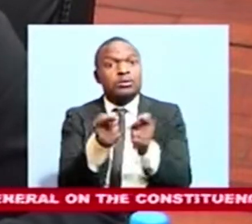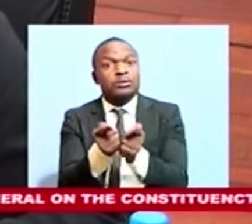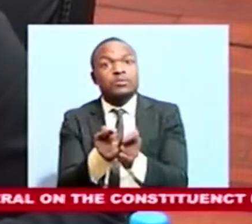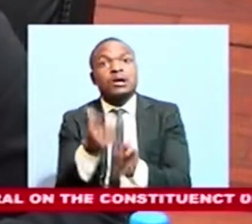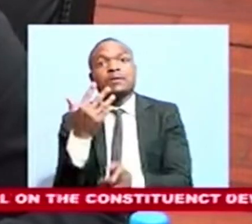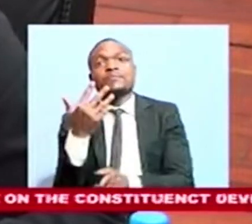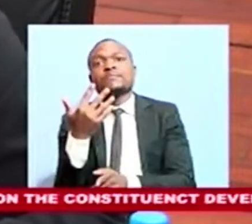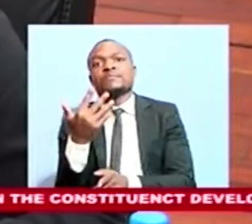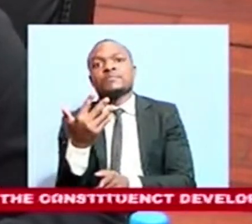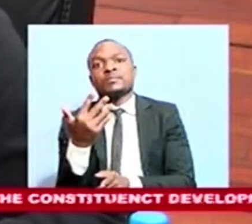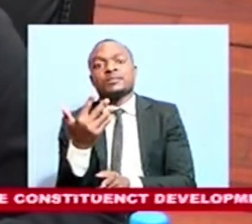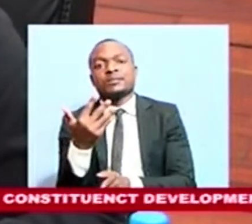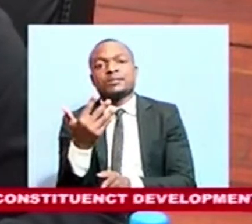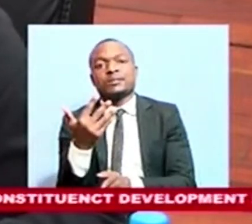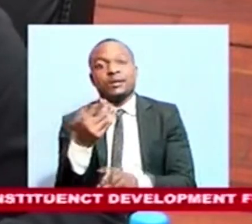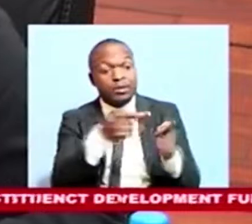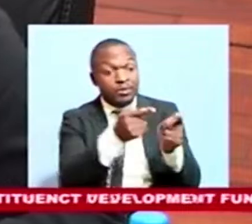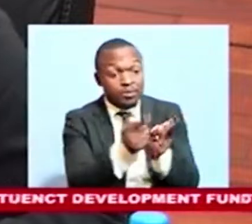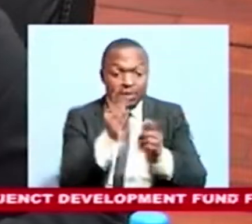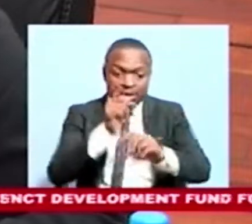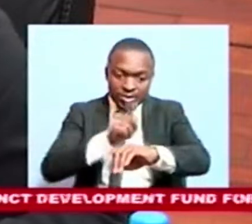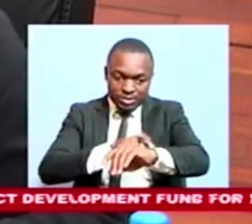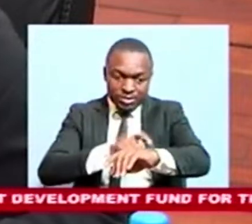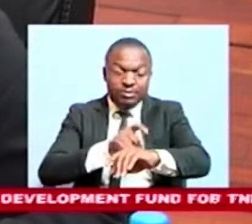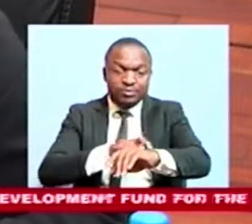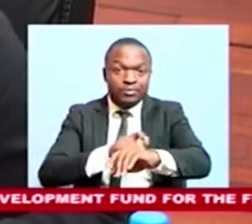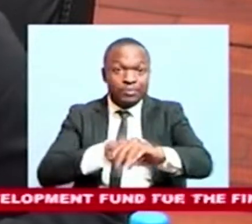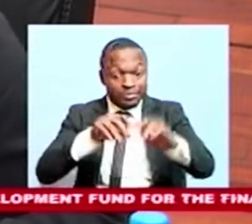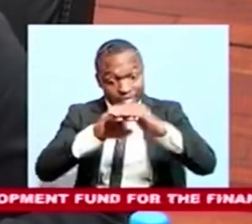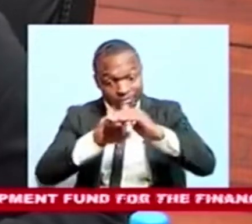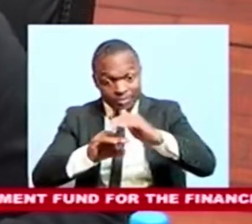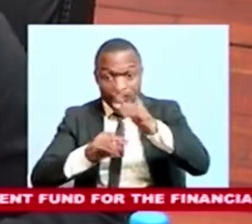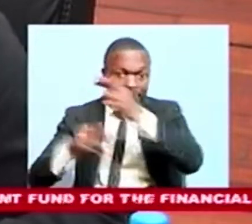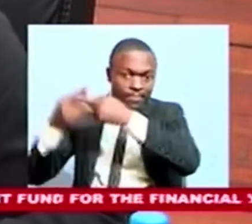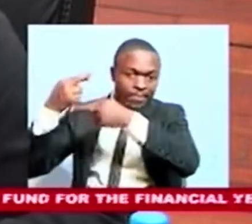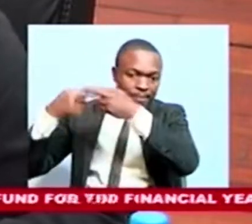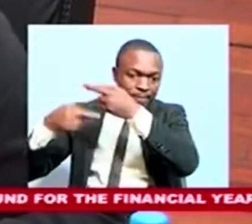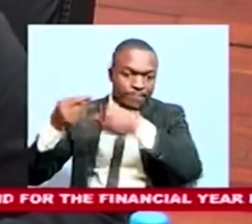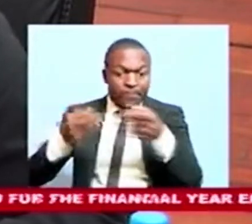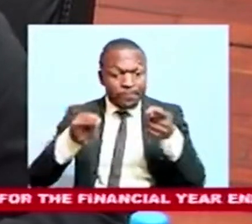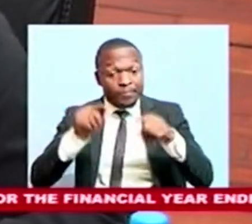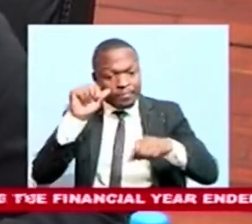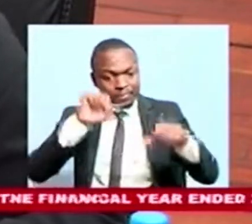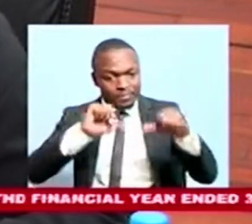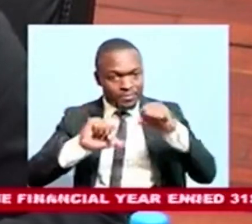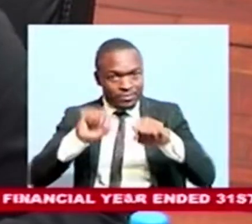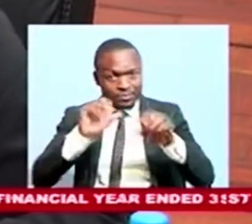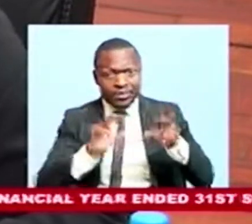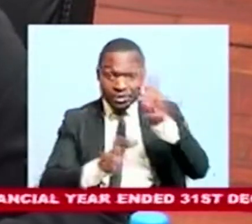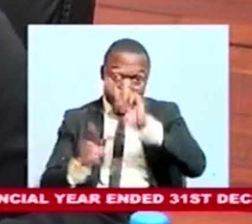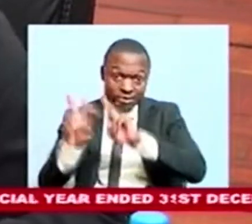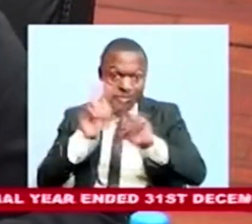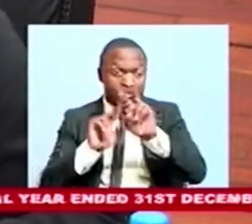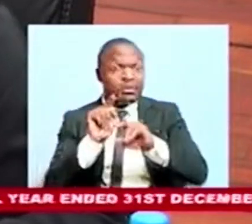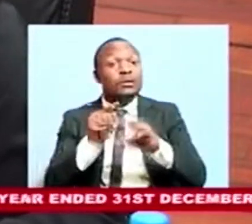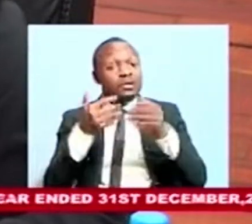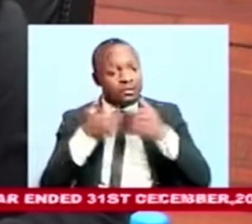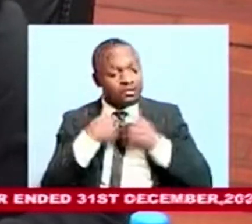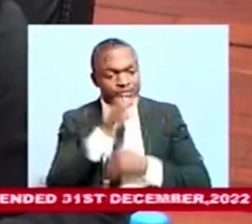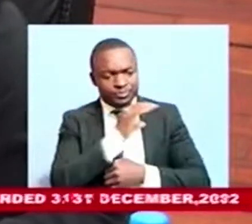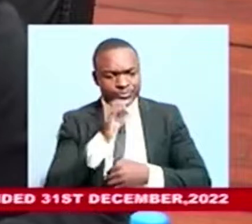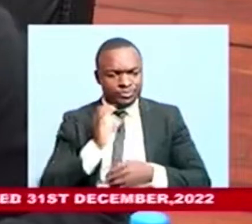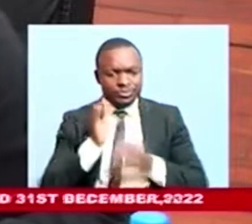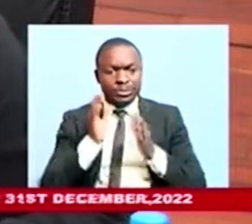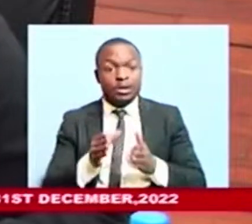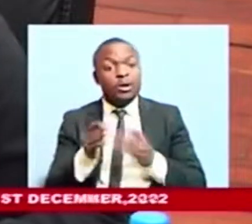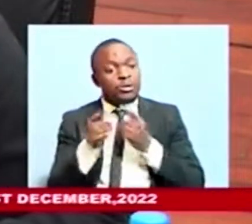groups, during the period under review, when auditors came, when you had councillors who you communicate